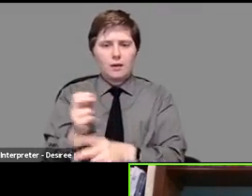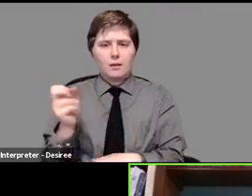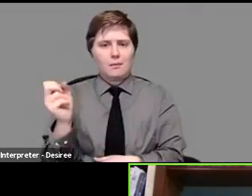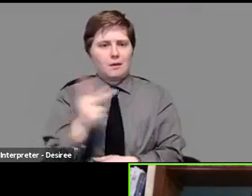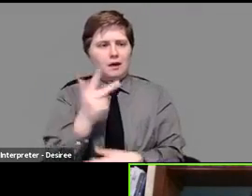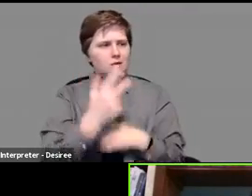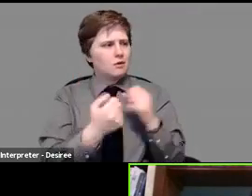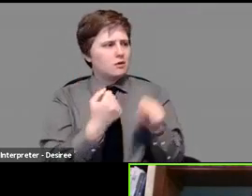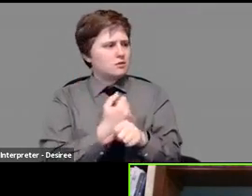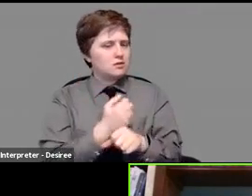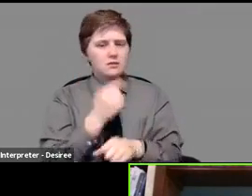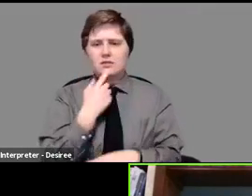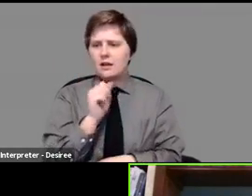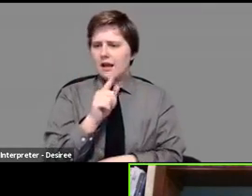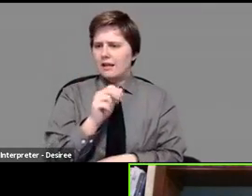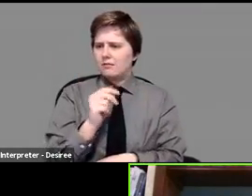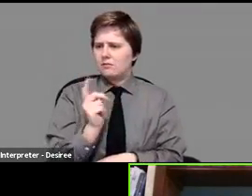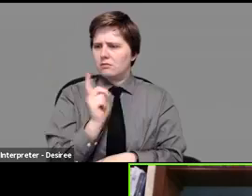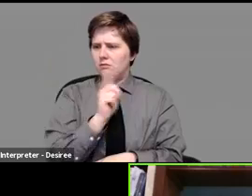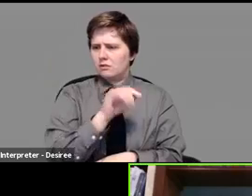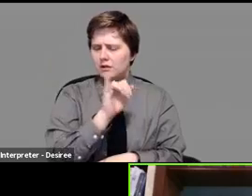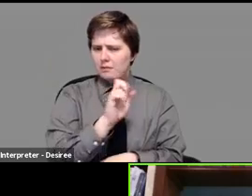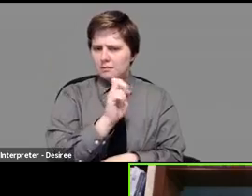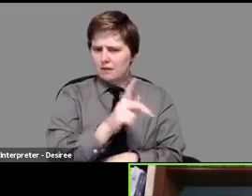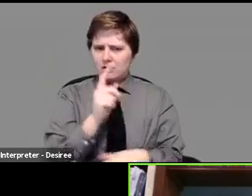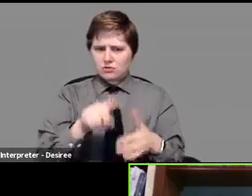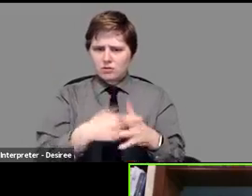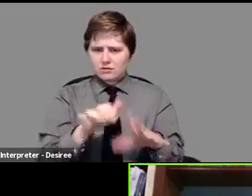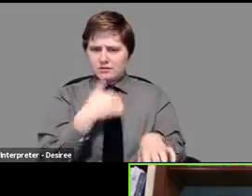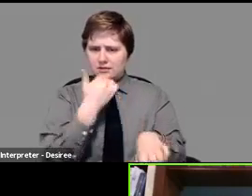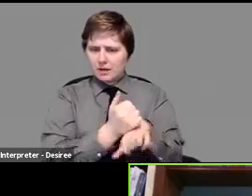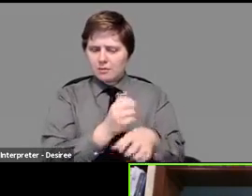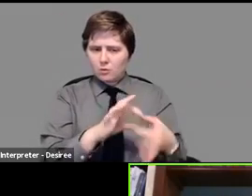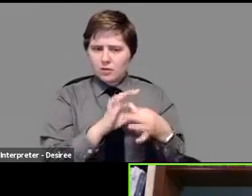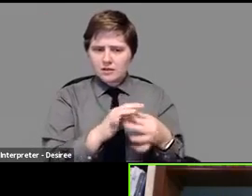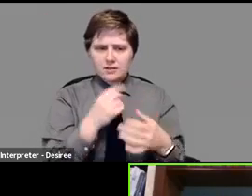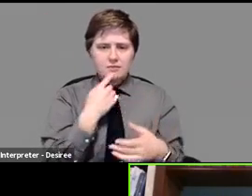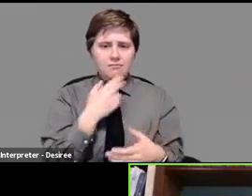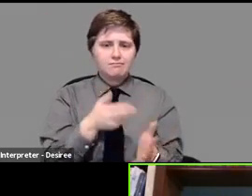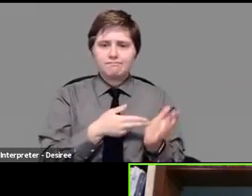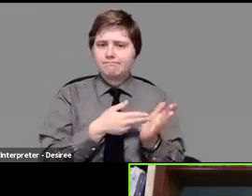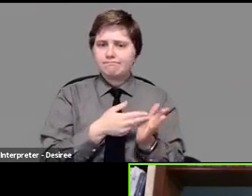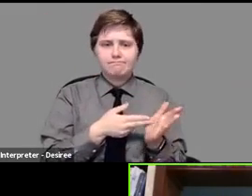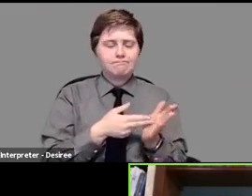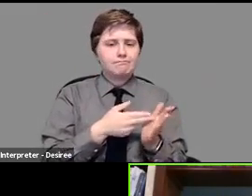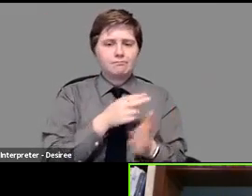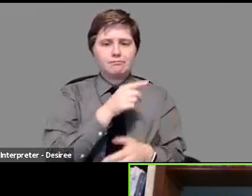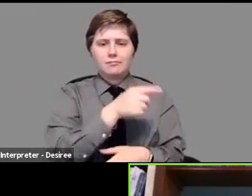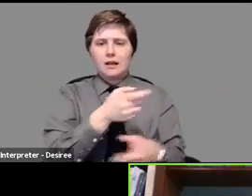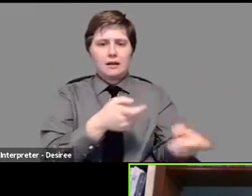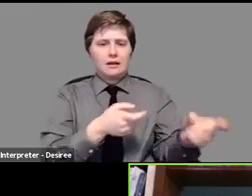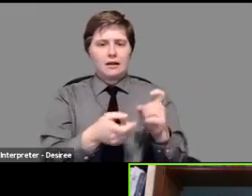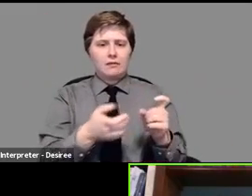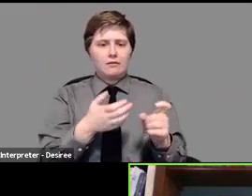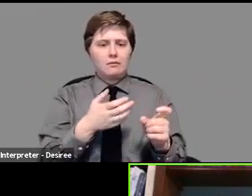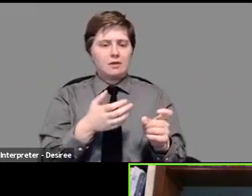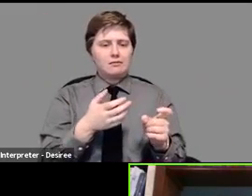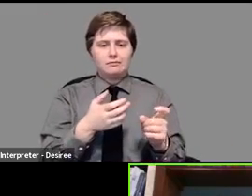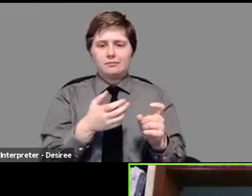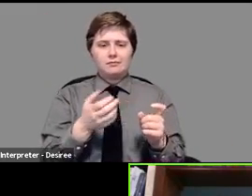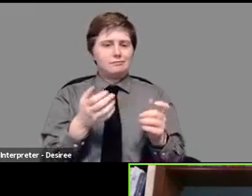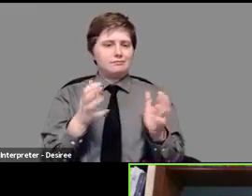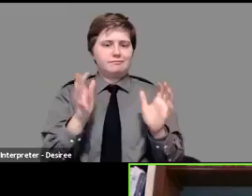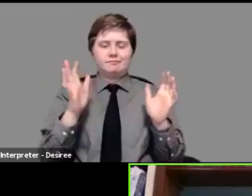said, Alan took me to this bank to start establishing relationships. And he said, honestly, the banker handed me my hat.